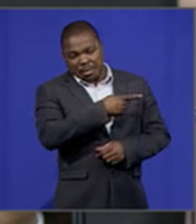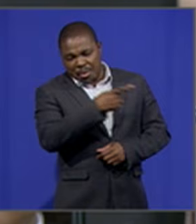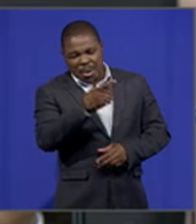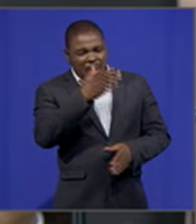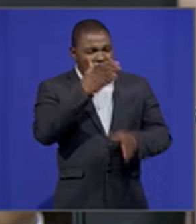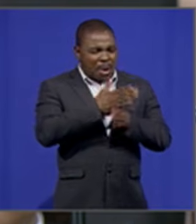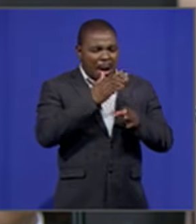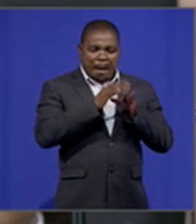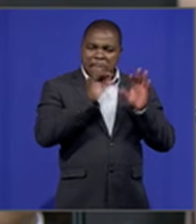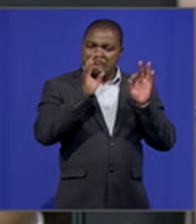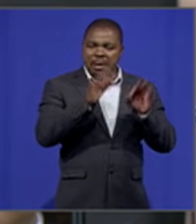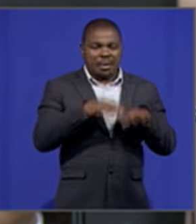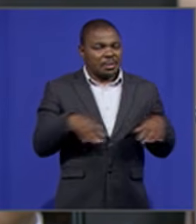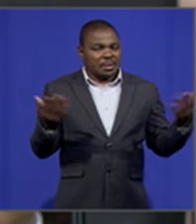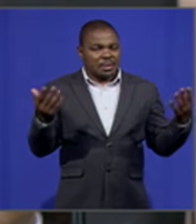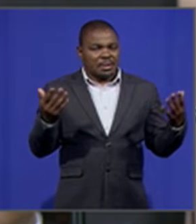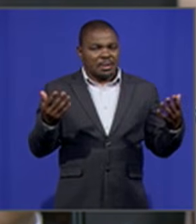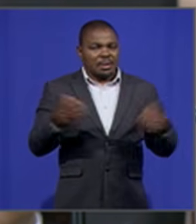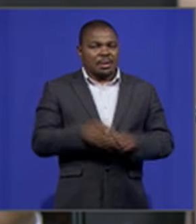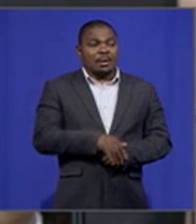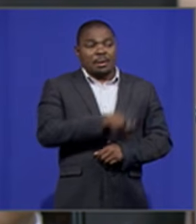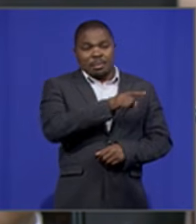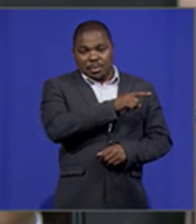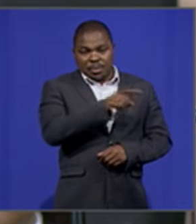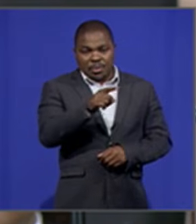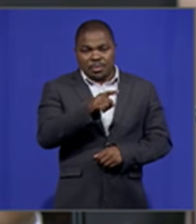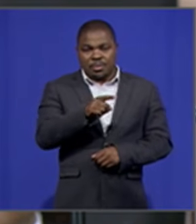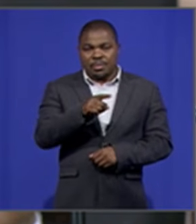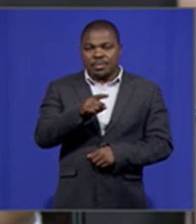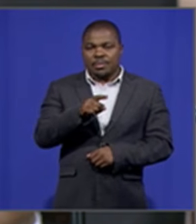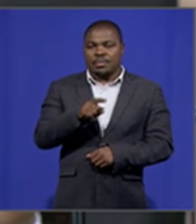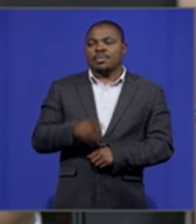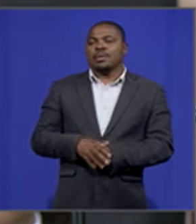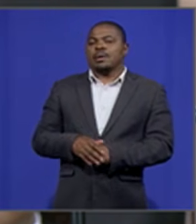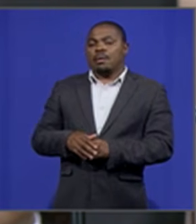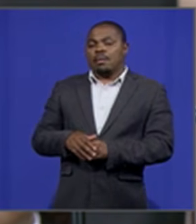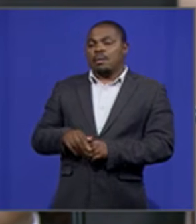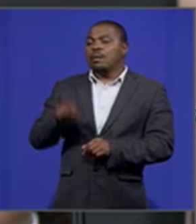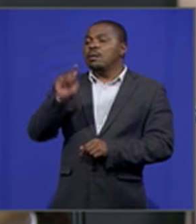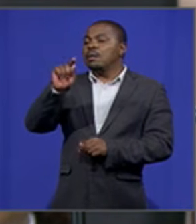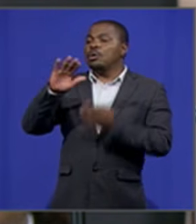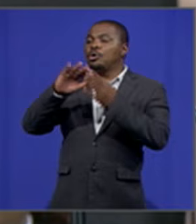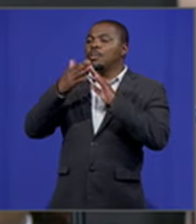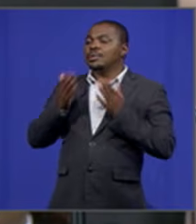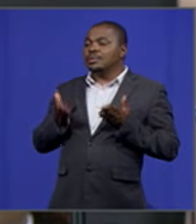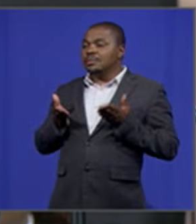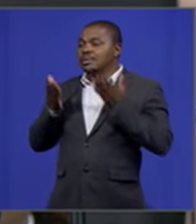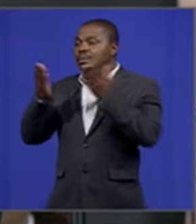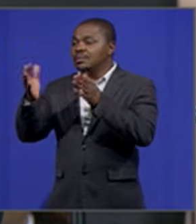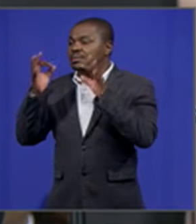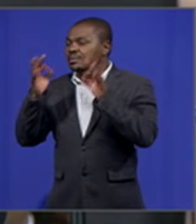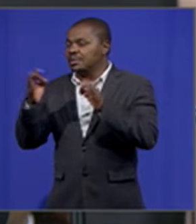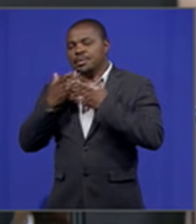sentle aba ise di-services tse tlhokagalang setšhabeng.